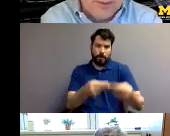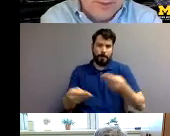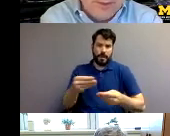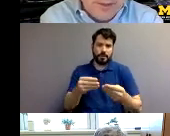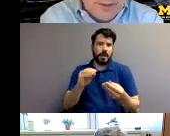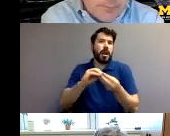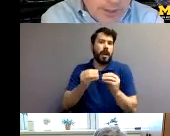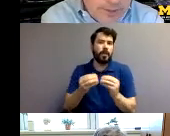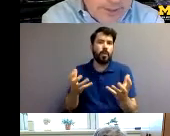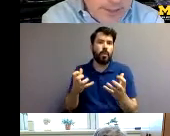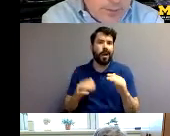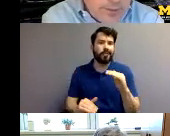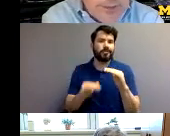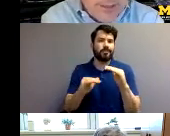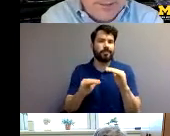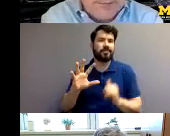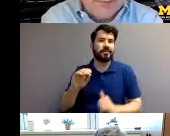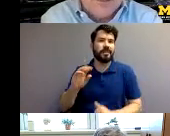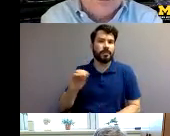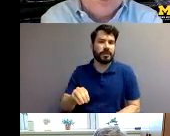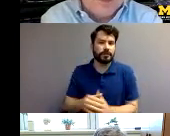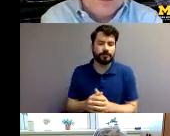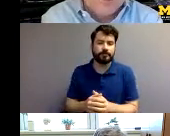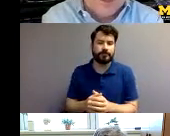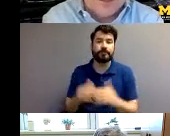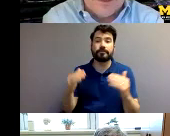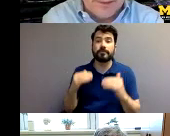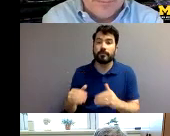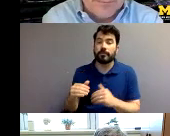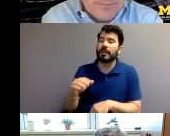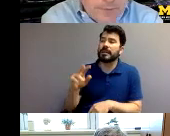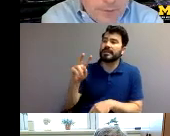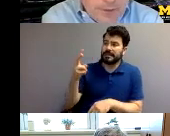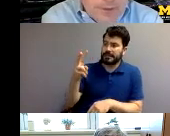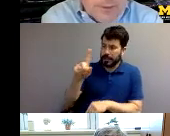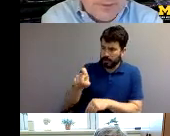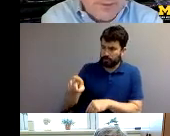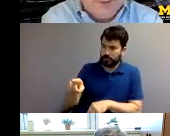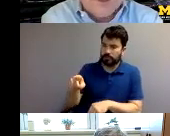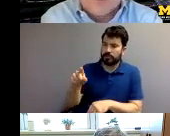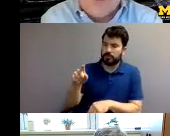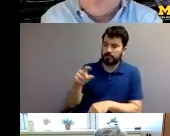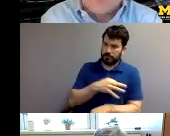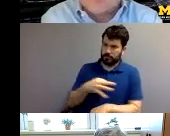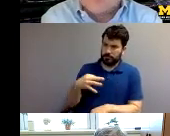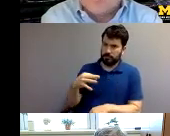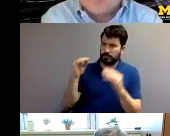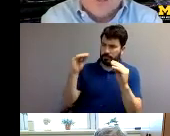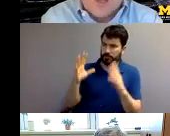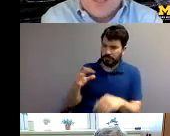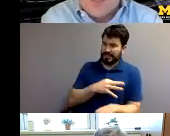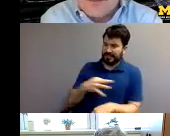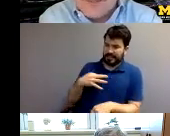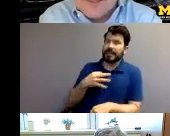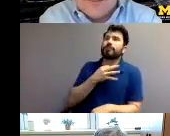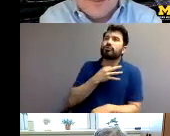goal. Brian, the second question I have that's faculty related. This is a staff member actually writing,